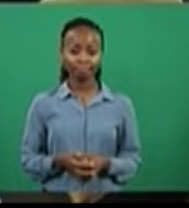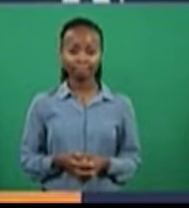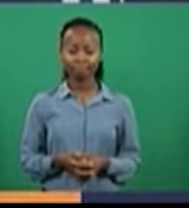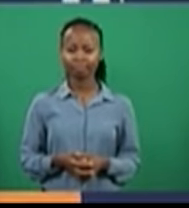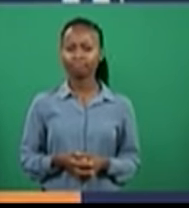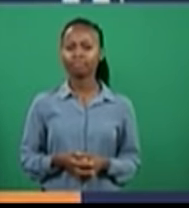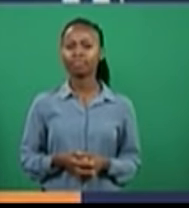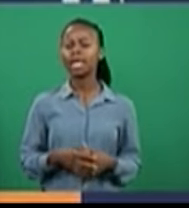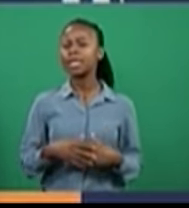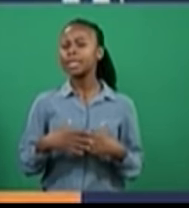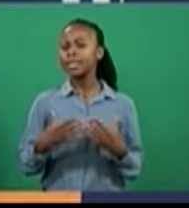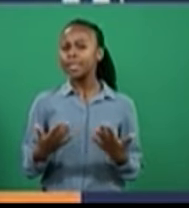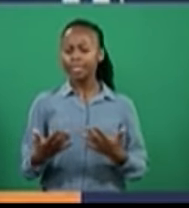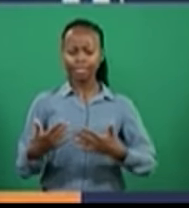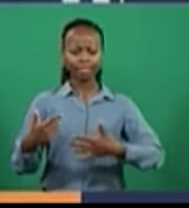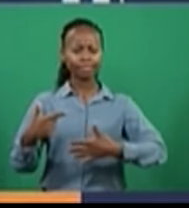Jifakra,